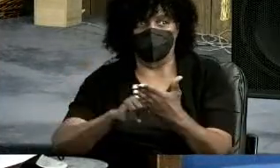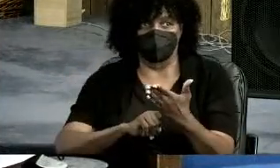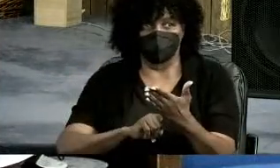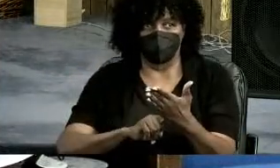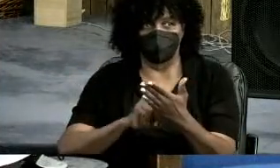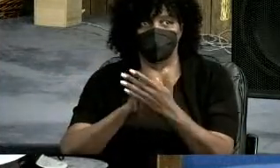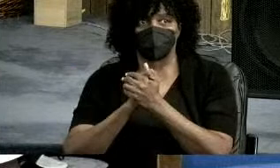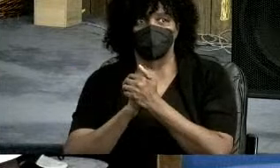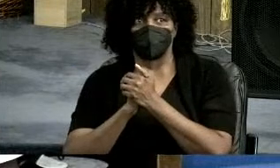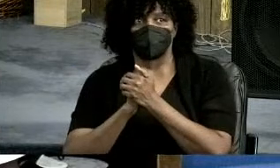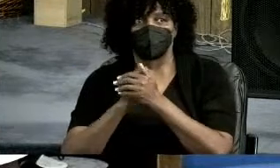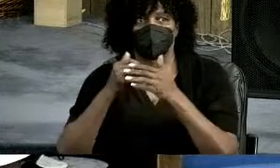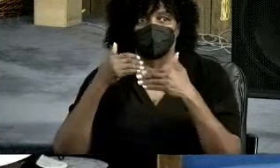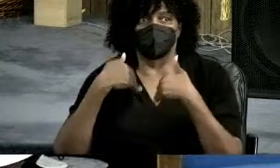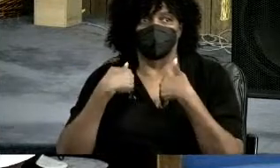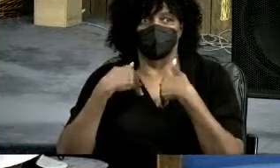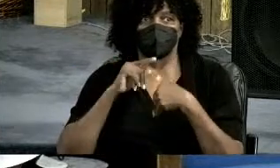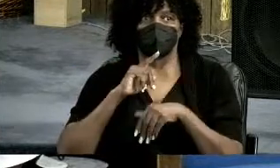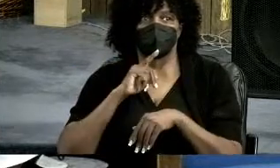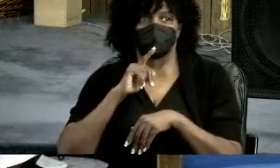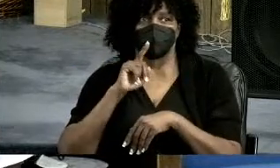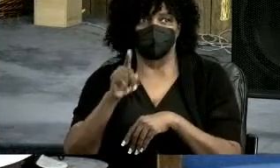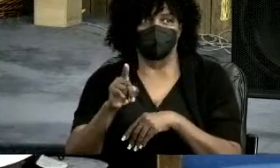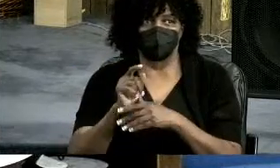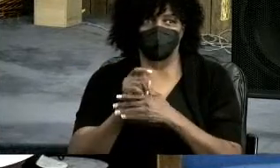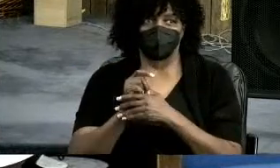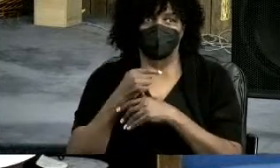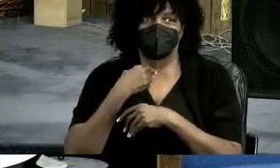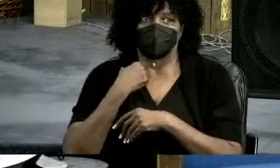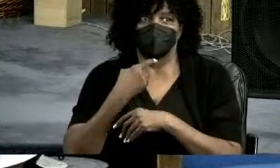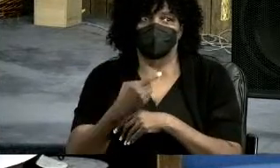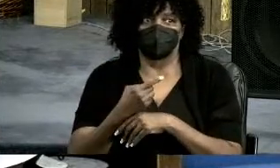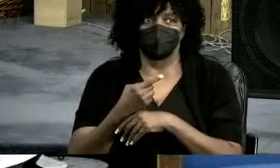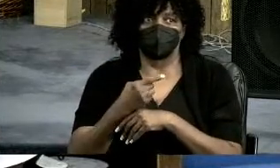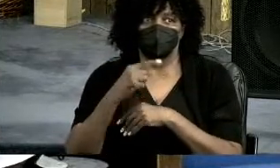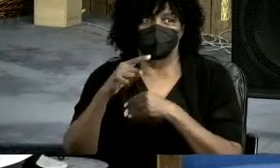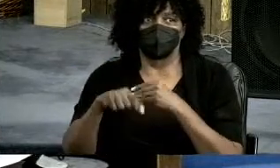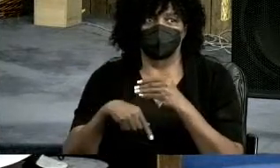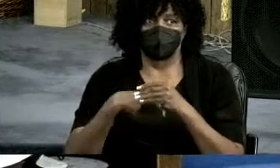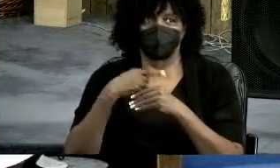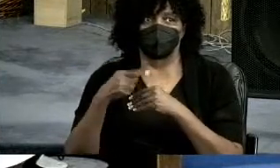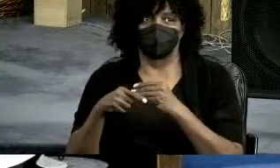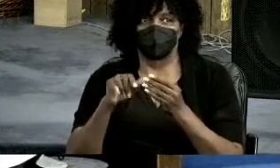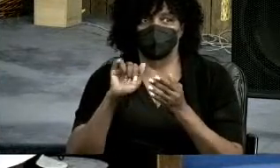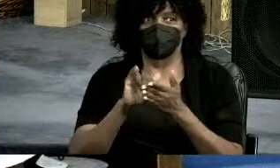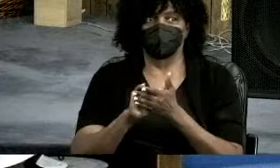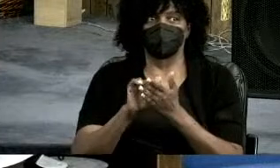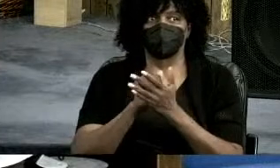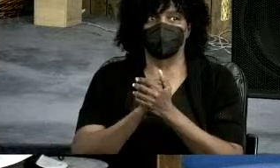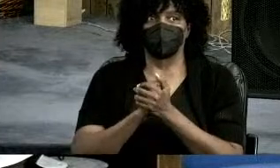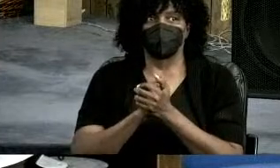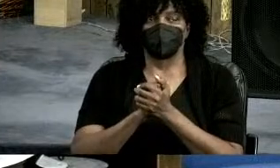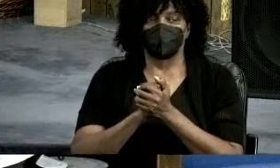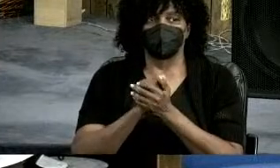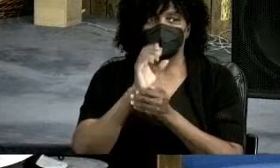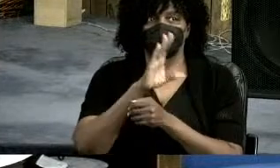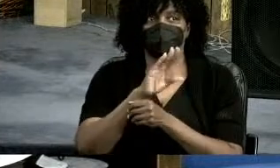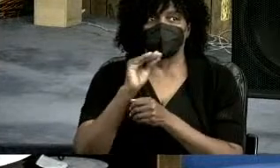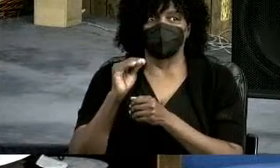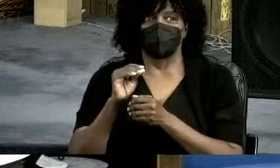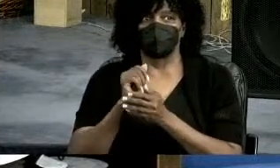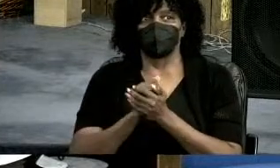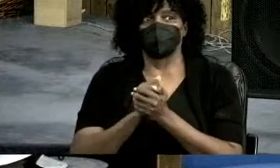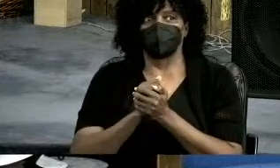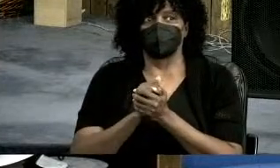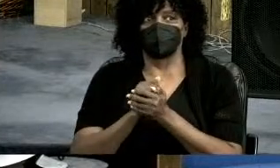not above having to be chastised, corrected, rebuked, so forth and so on. And